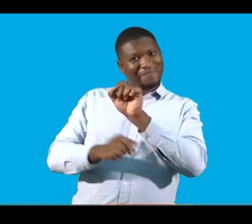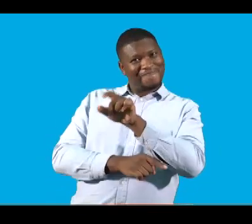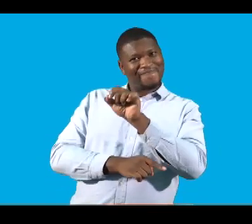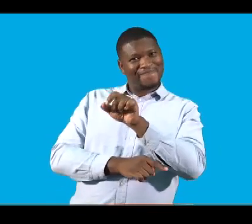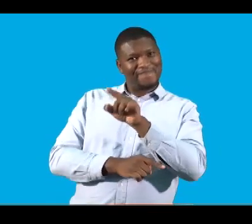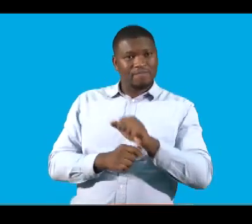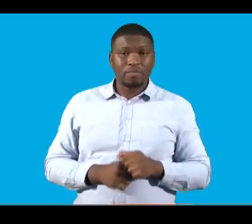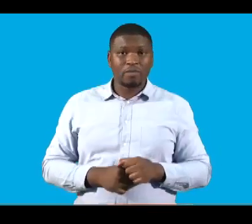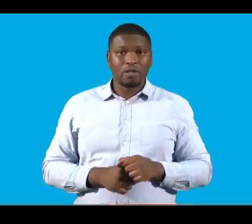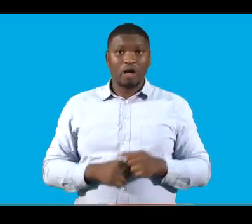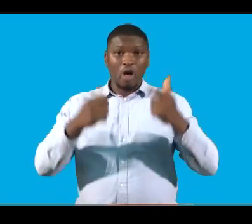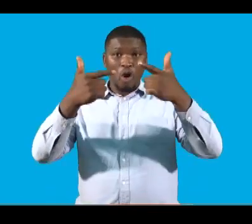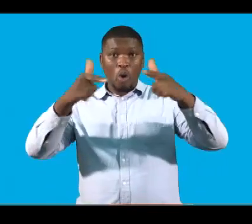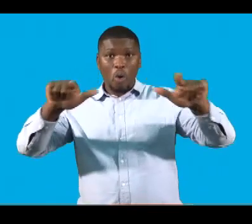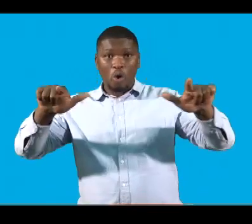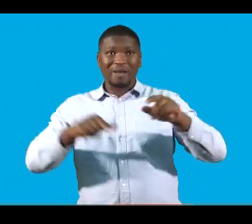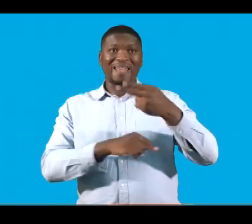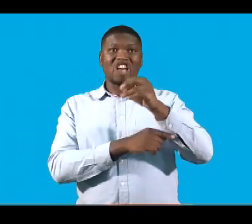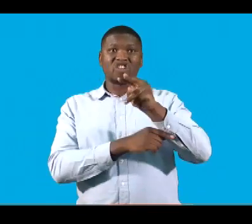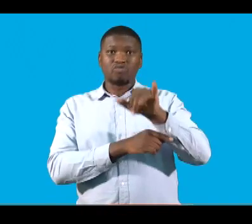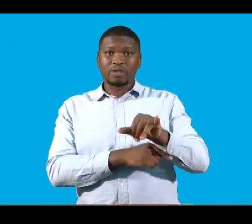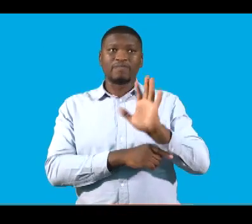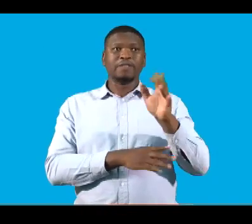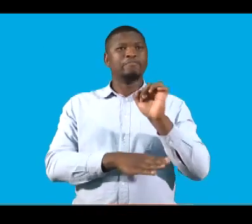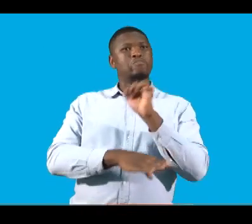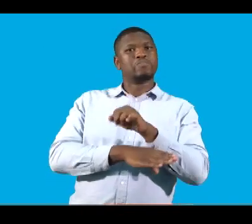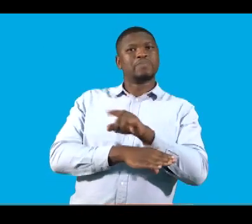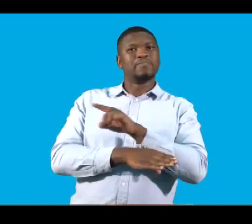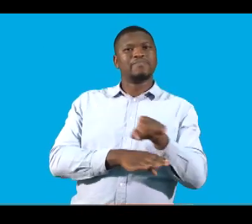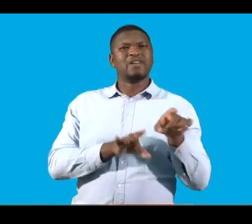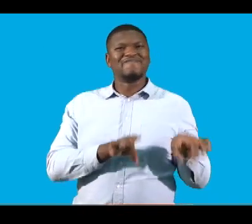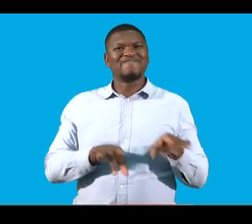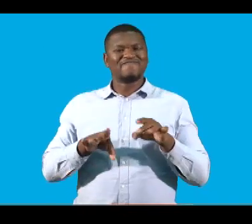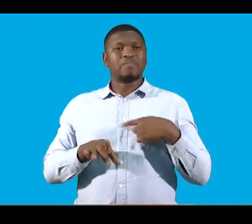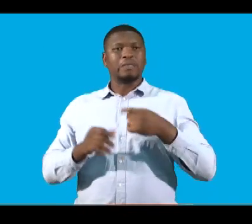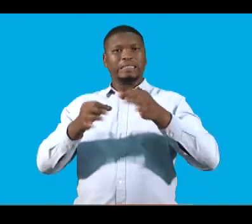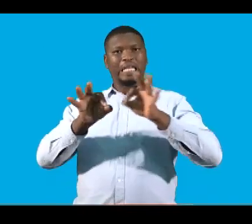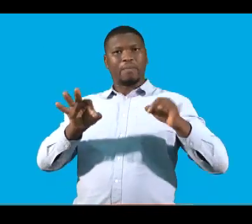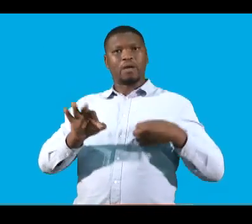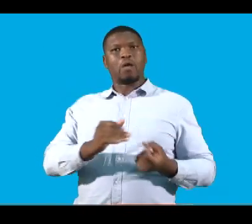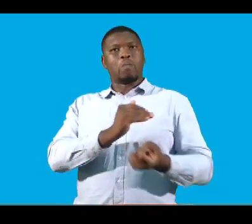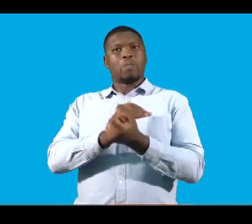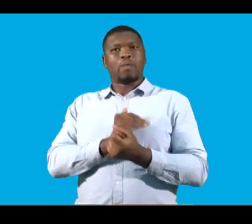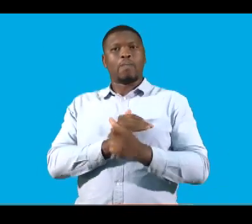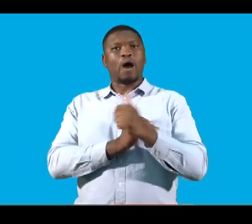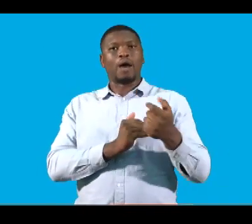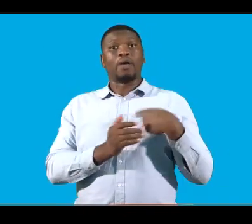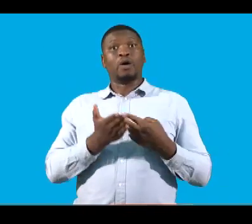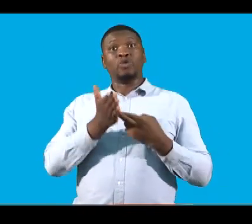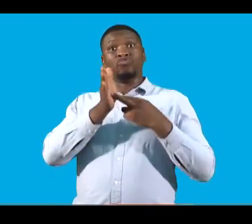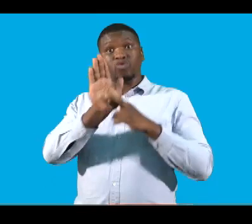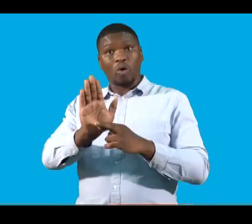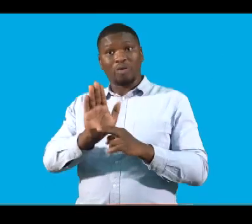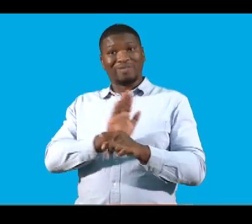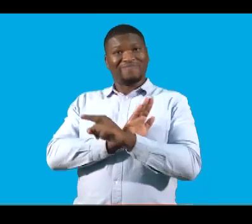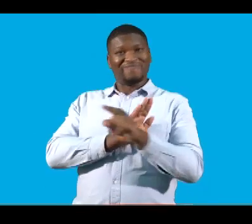So that is the point. Lord Henry's disregard for the consequences that his controversial statements might have on